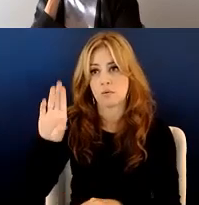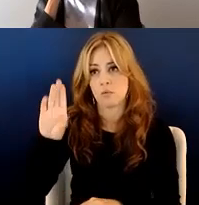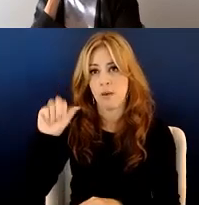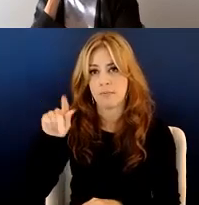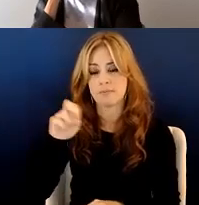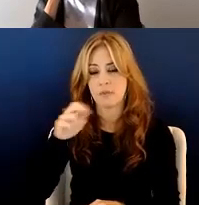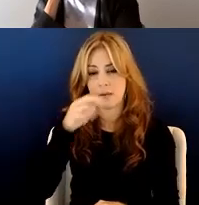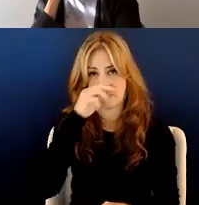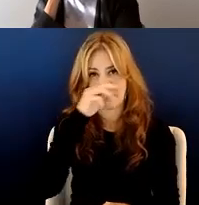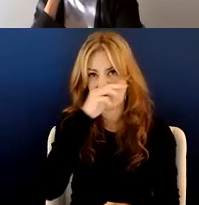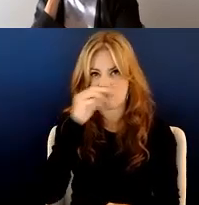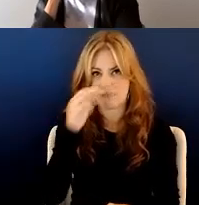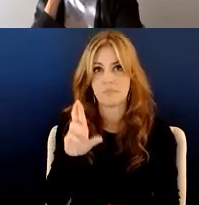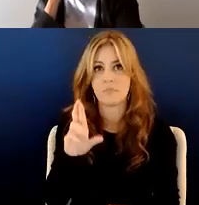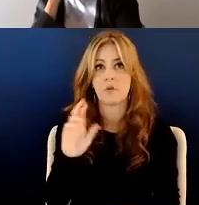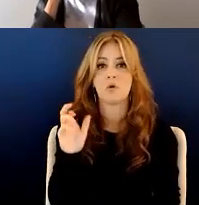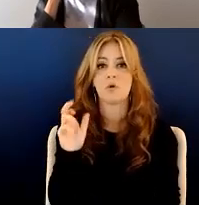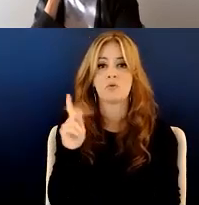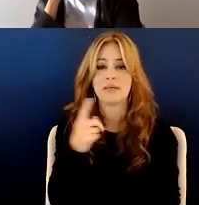Yeah, that's a good question.